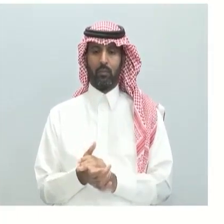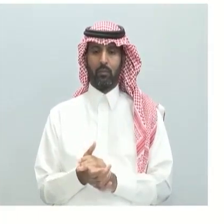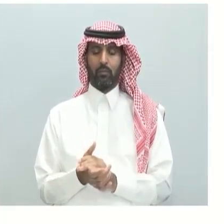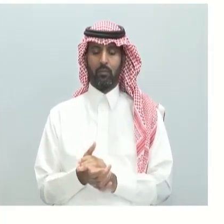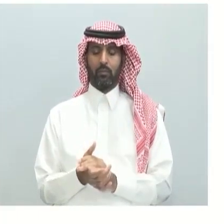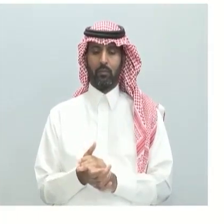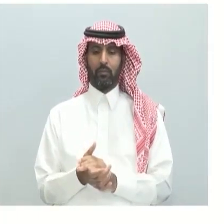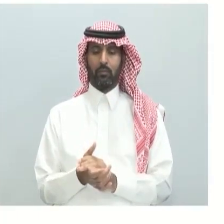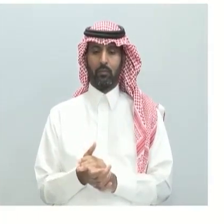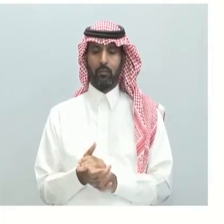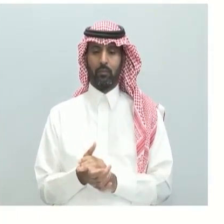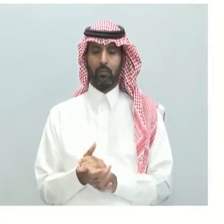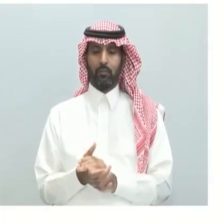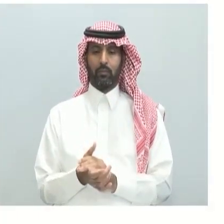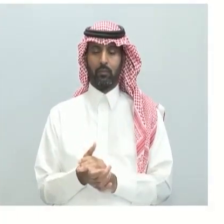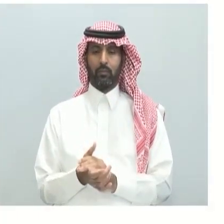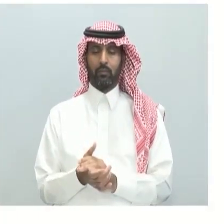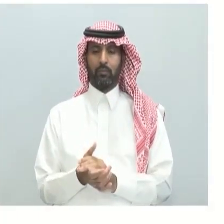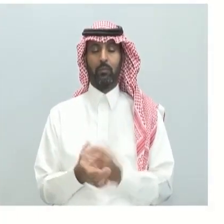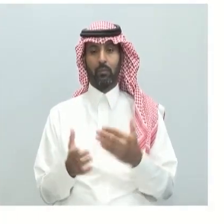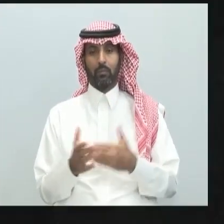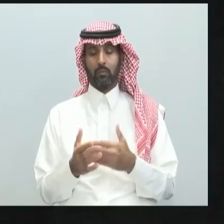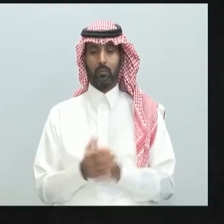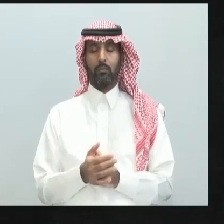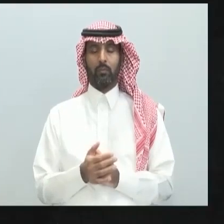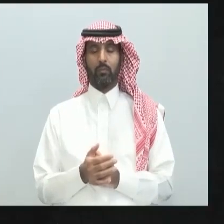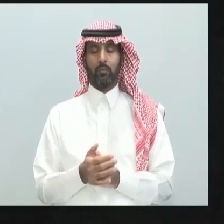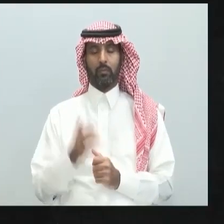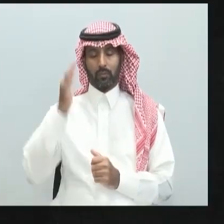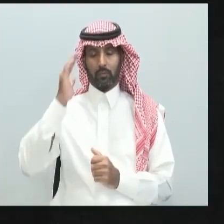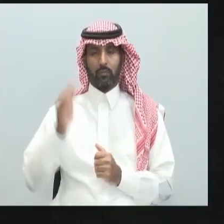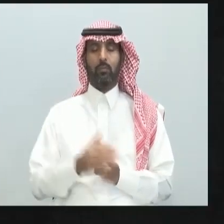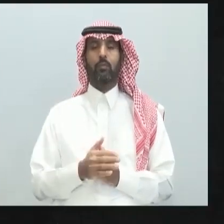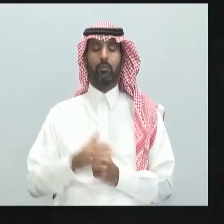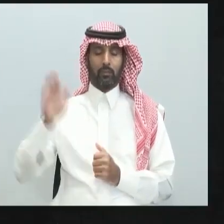sincerely, and so on. And with that, we reach the end of this lesson. See